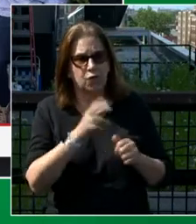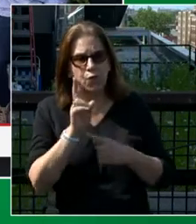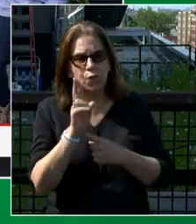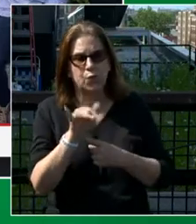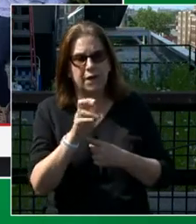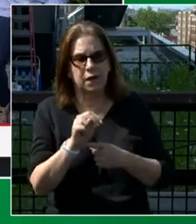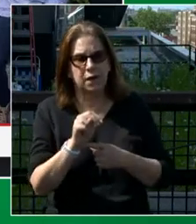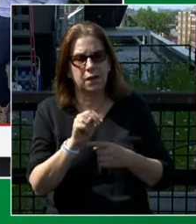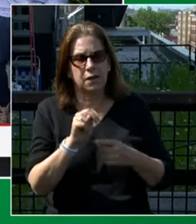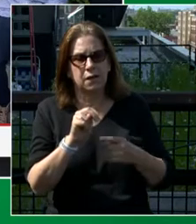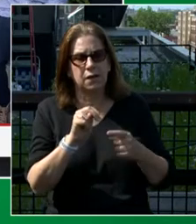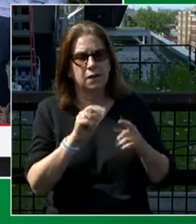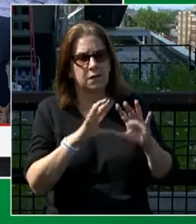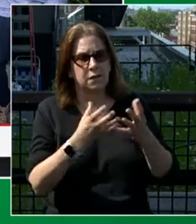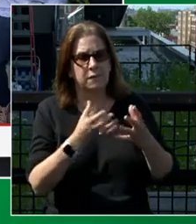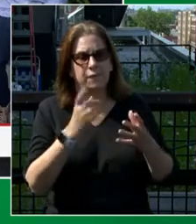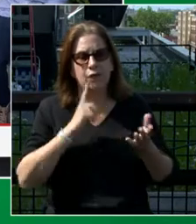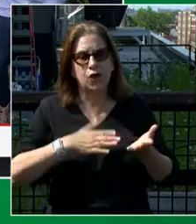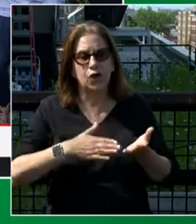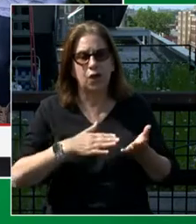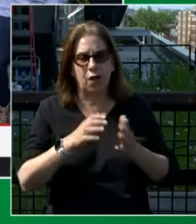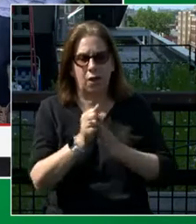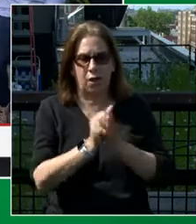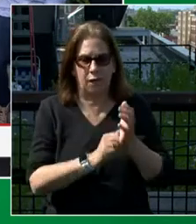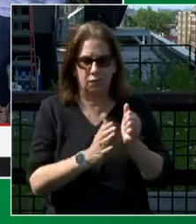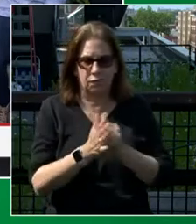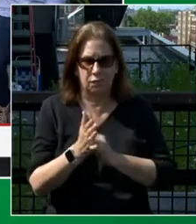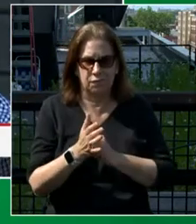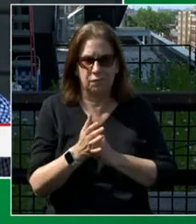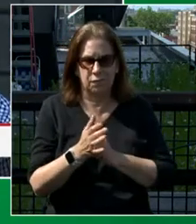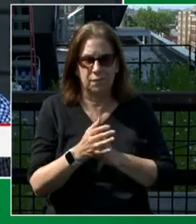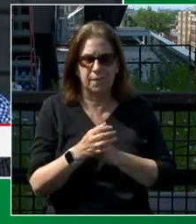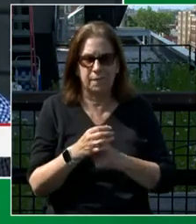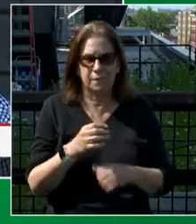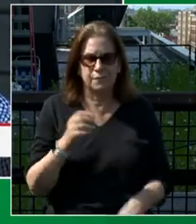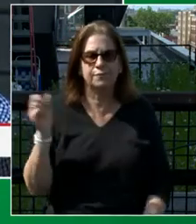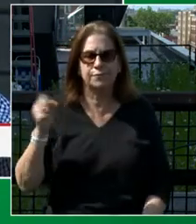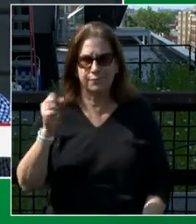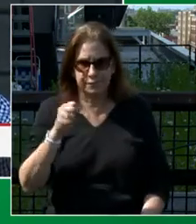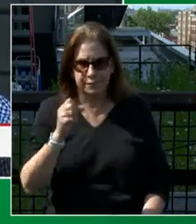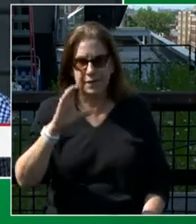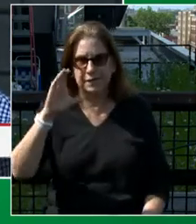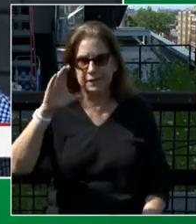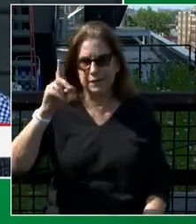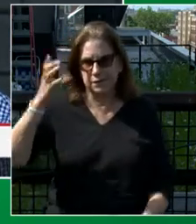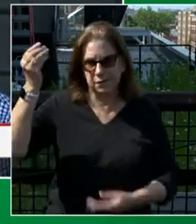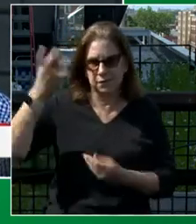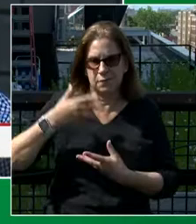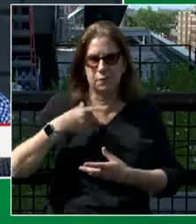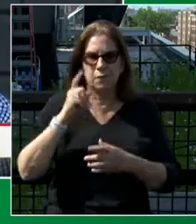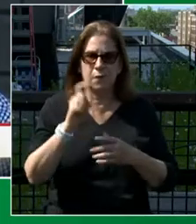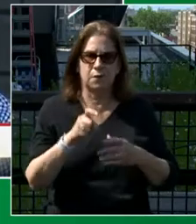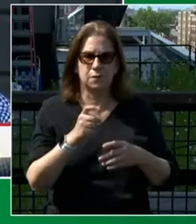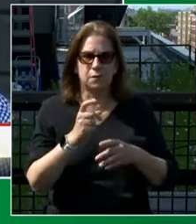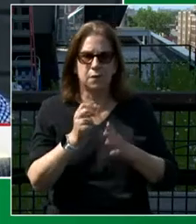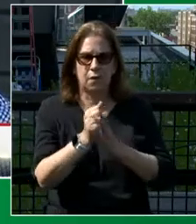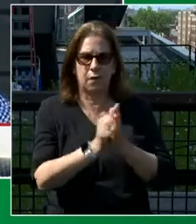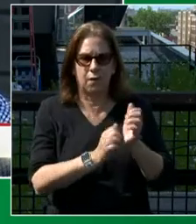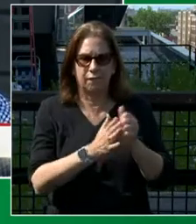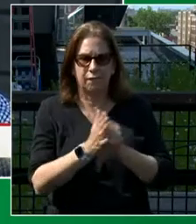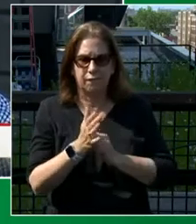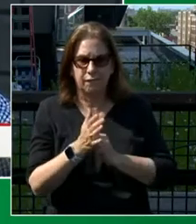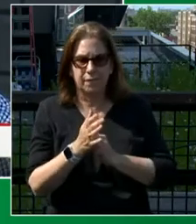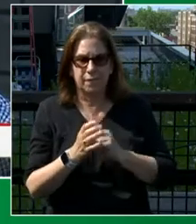was really, fortunately we got kind of great guidance from CDC, also USDA because we're a USDA facility.